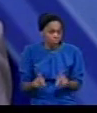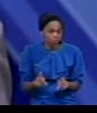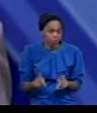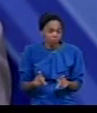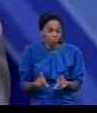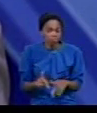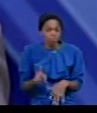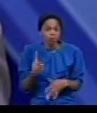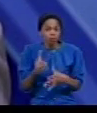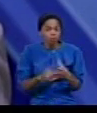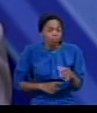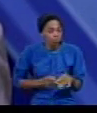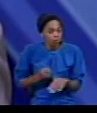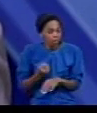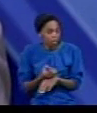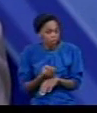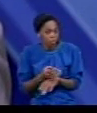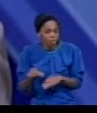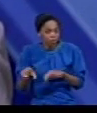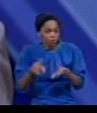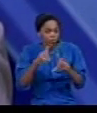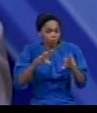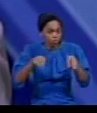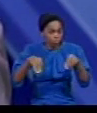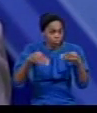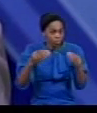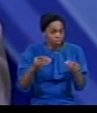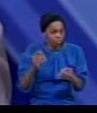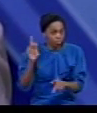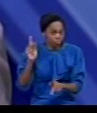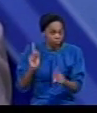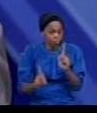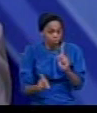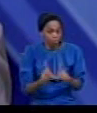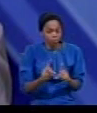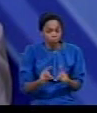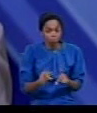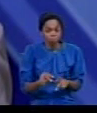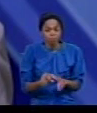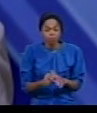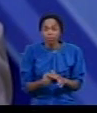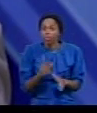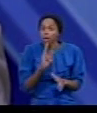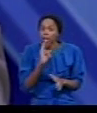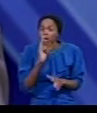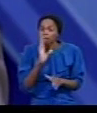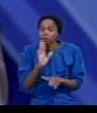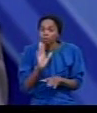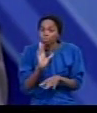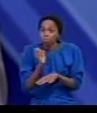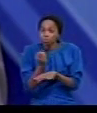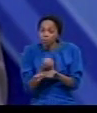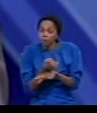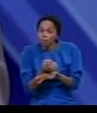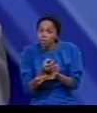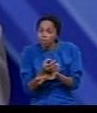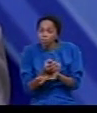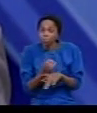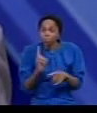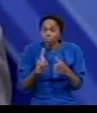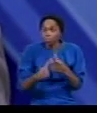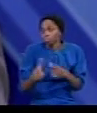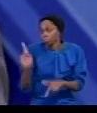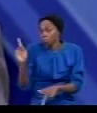What advice do you give people? Are your counsel, advice, turning them and putting them to the